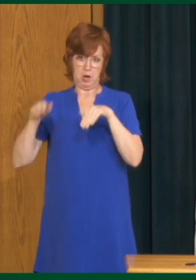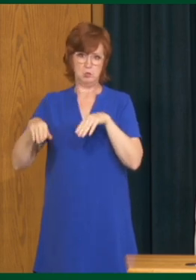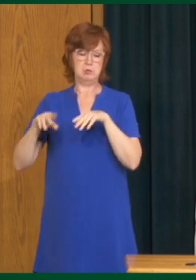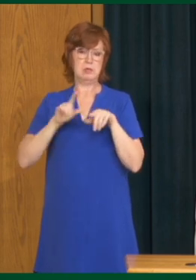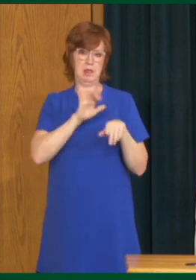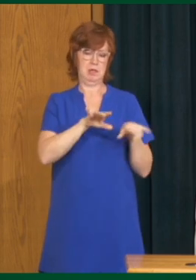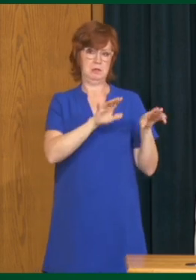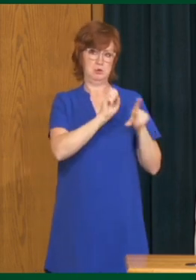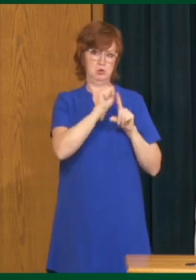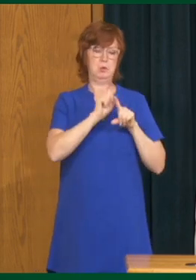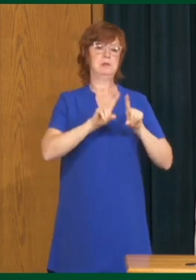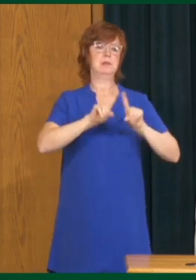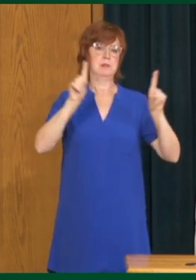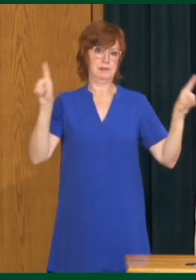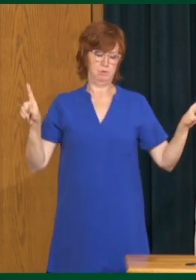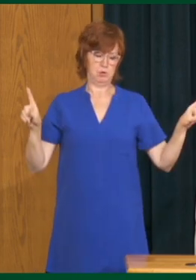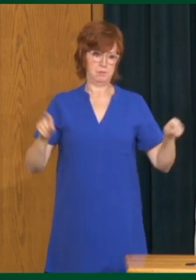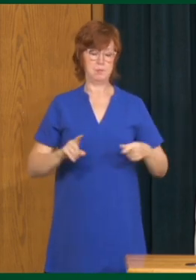many